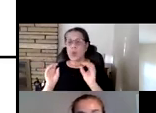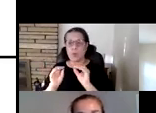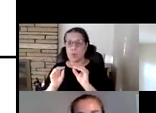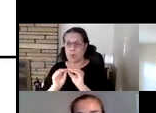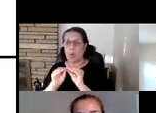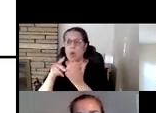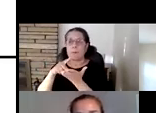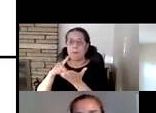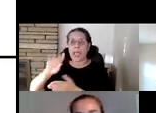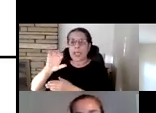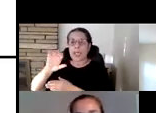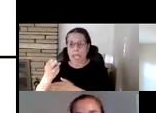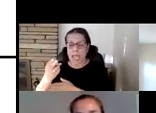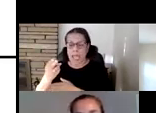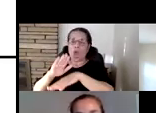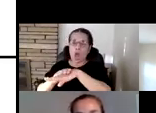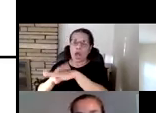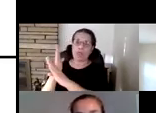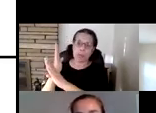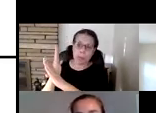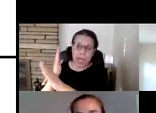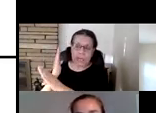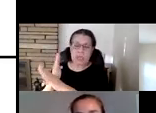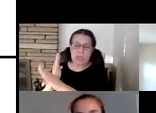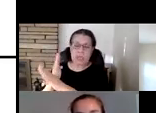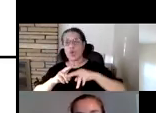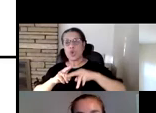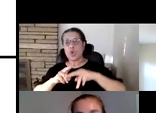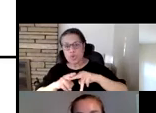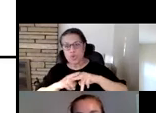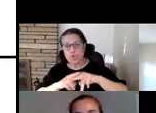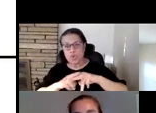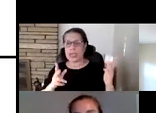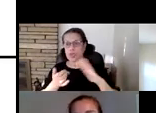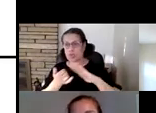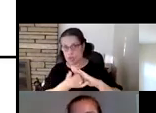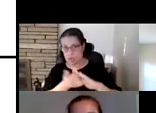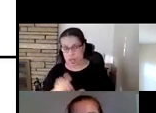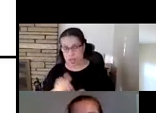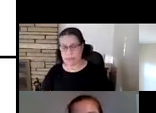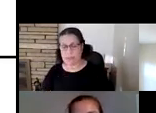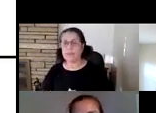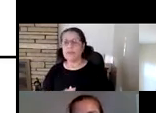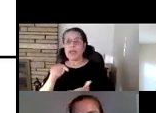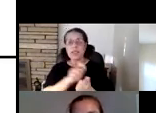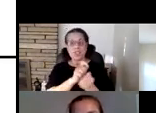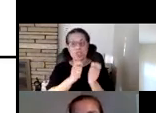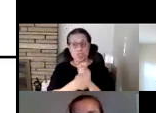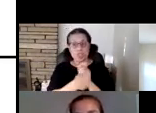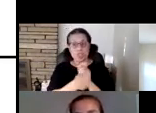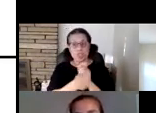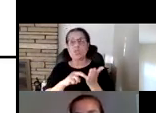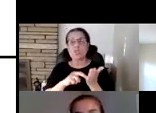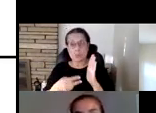pay cash at the fare box on board vehicles when fare transformation is implemented. Along with this change, however, fare transformation